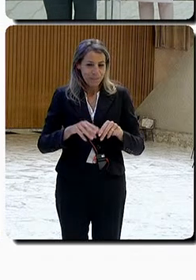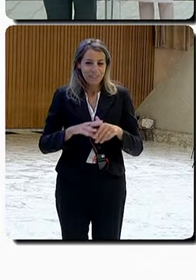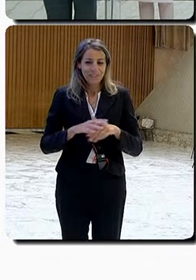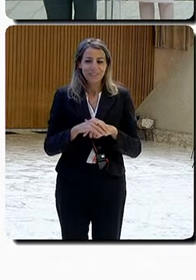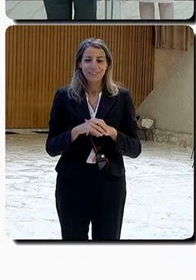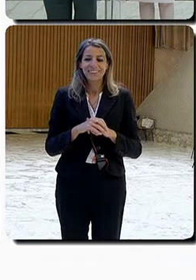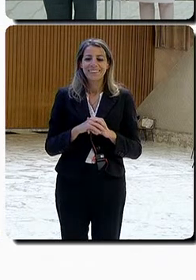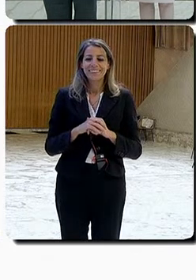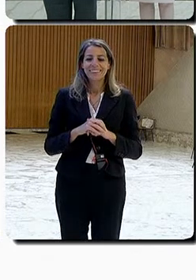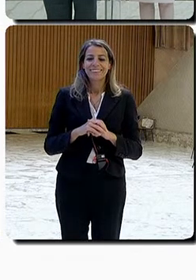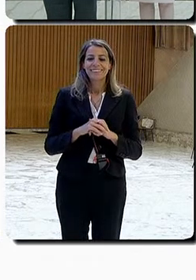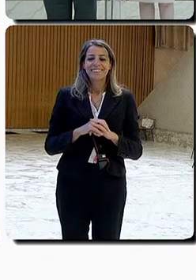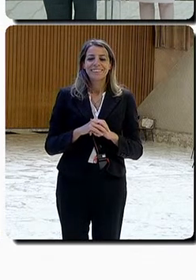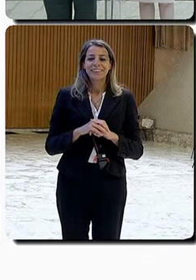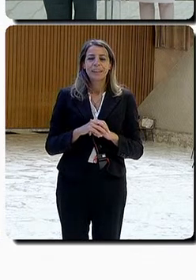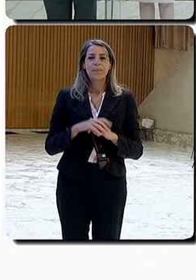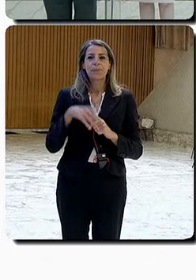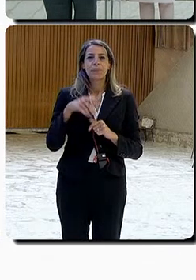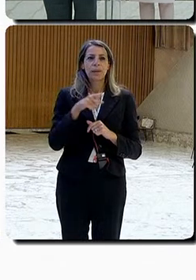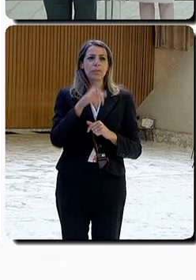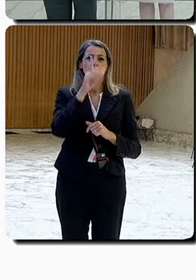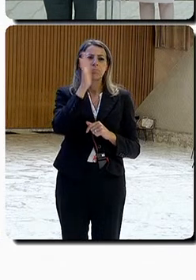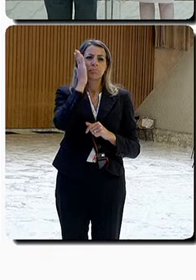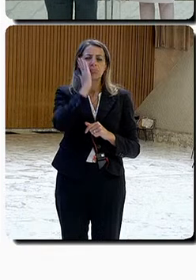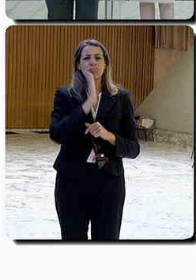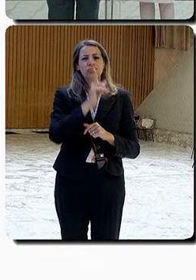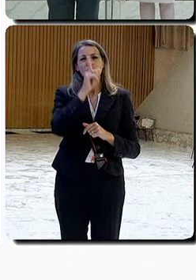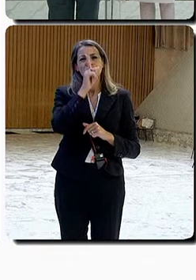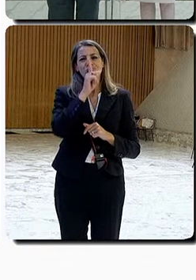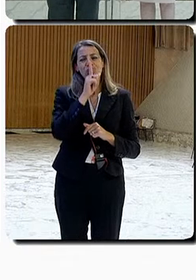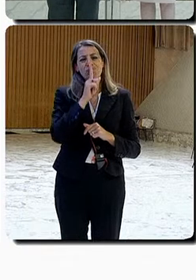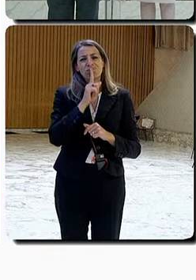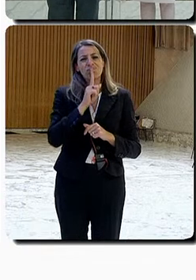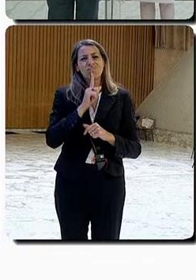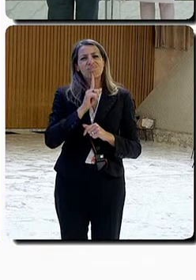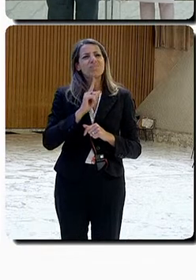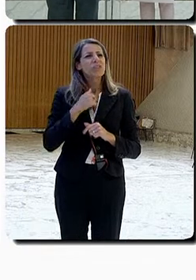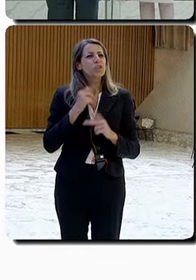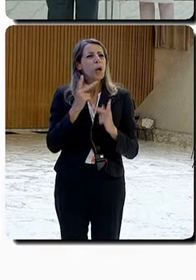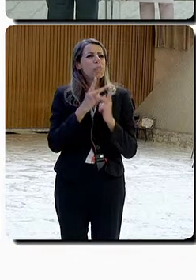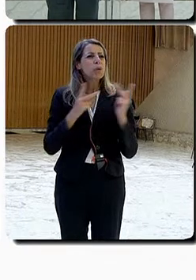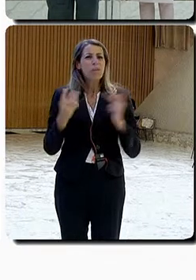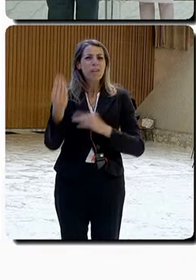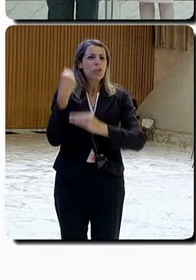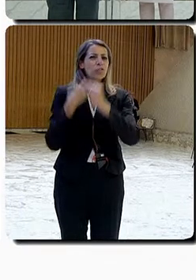Everybody quiet down! I'm trying to do this interview!